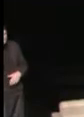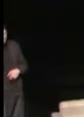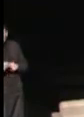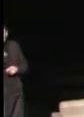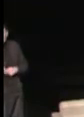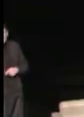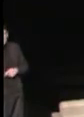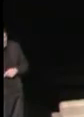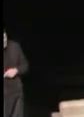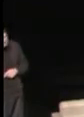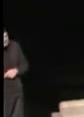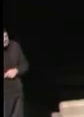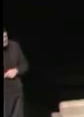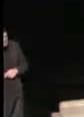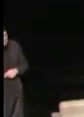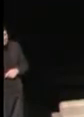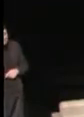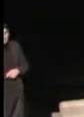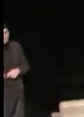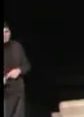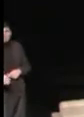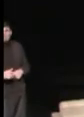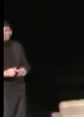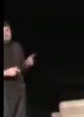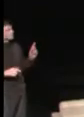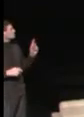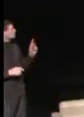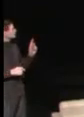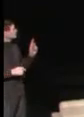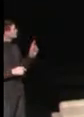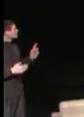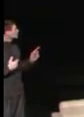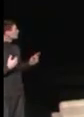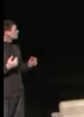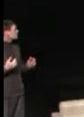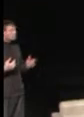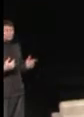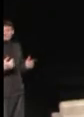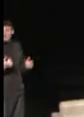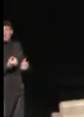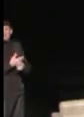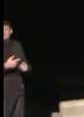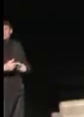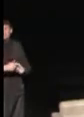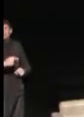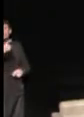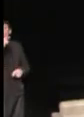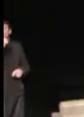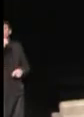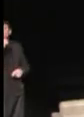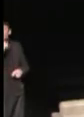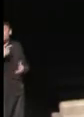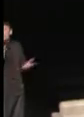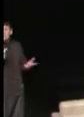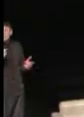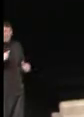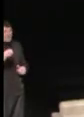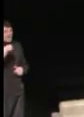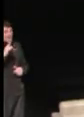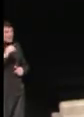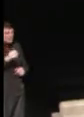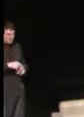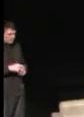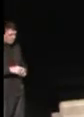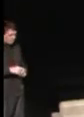hearing, and basically provide all of these facilities. Visitors who are perfectly able will also probably like to use this as well as